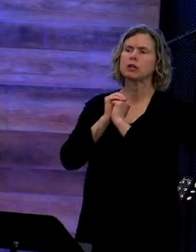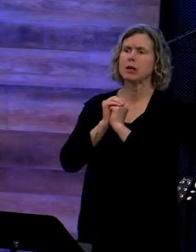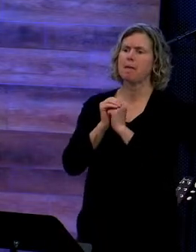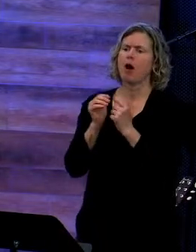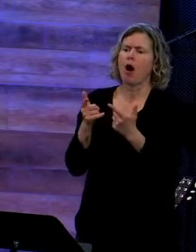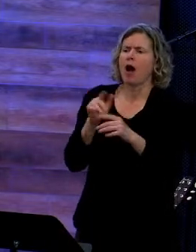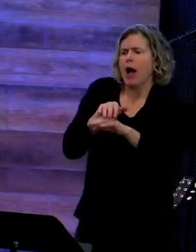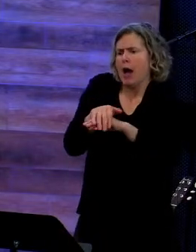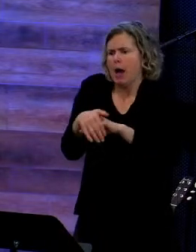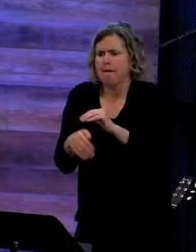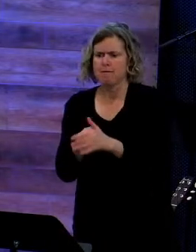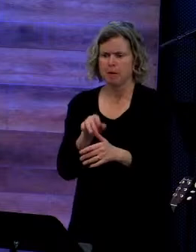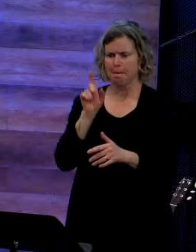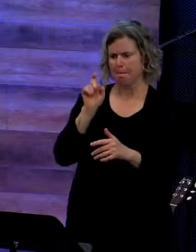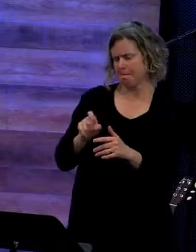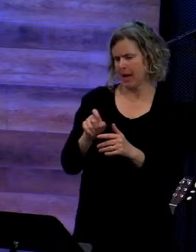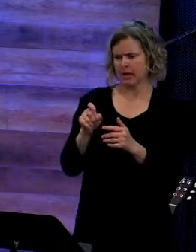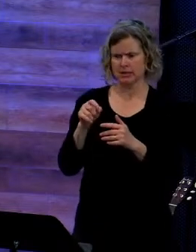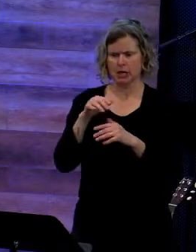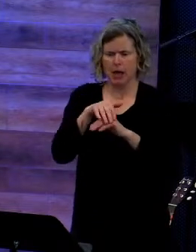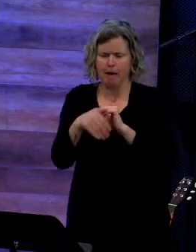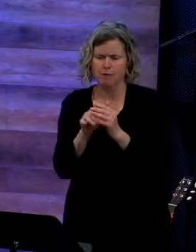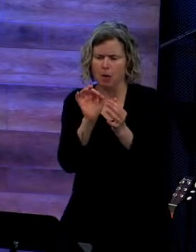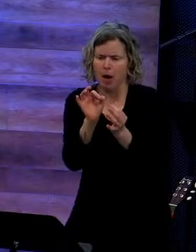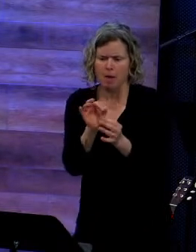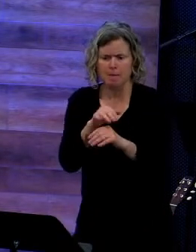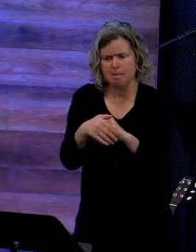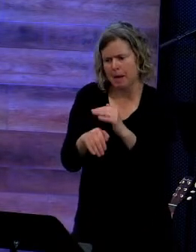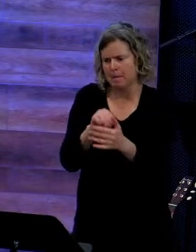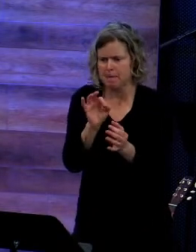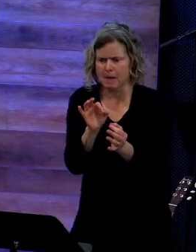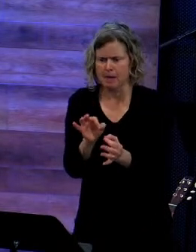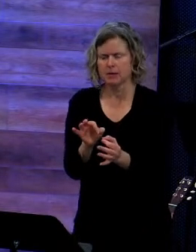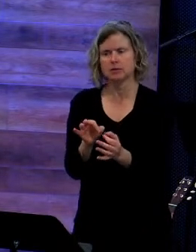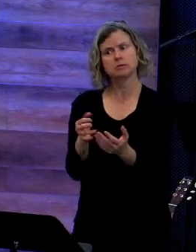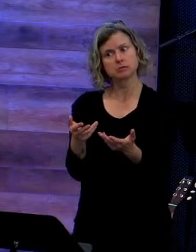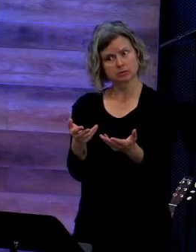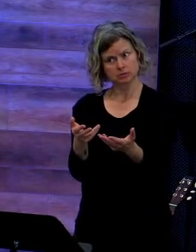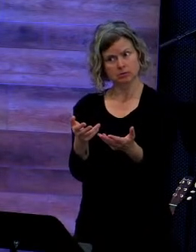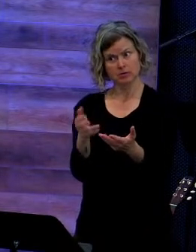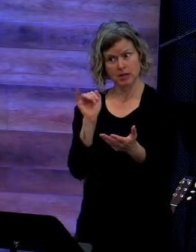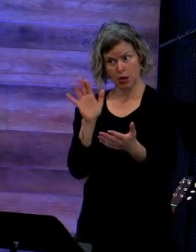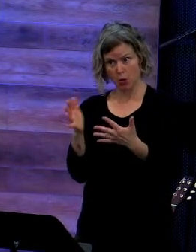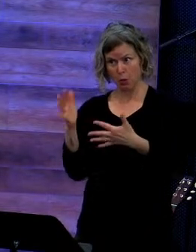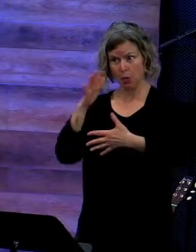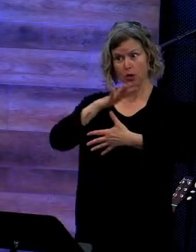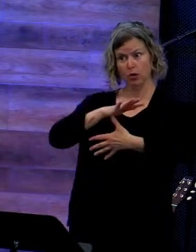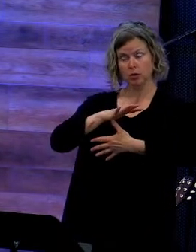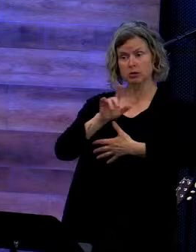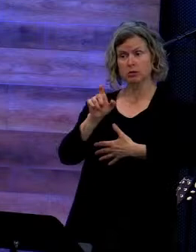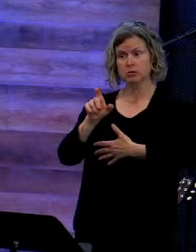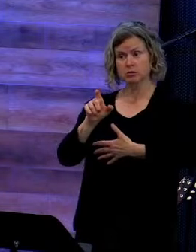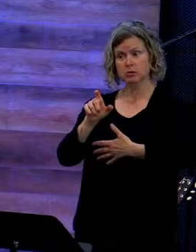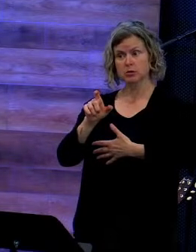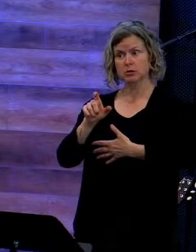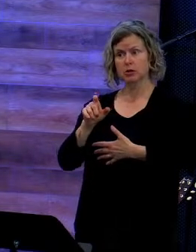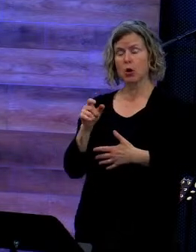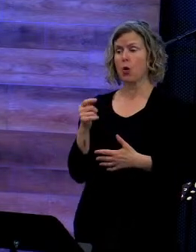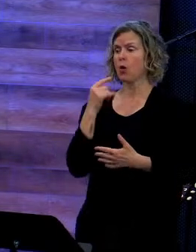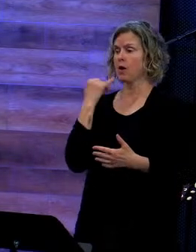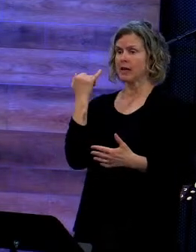want. Is it because you fear silence and inactivity, not knowing what would actually happen if you slowed